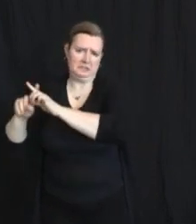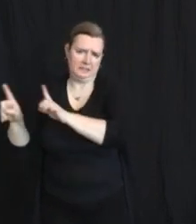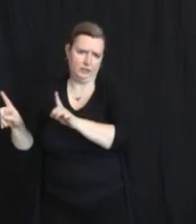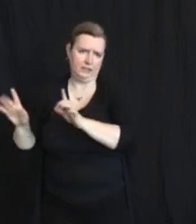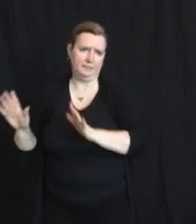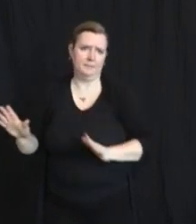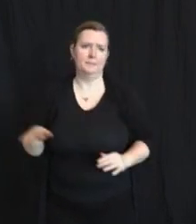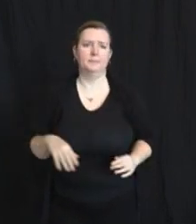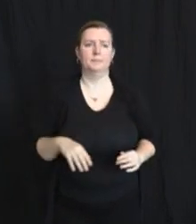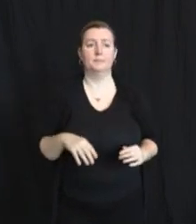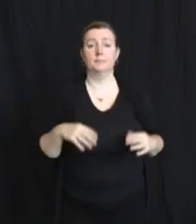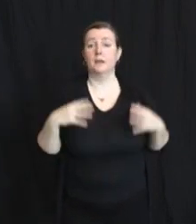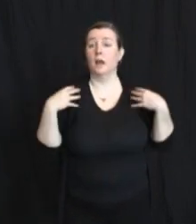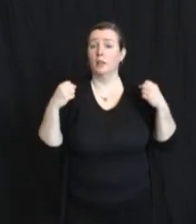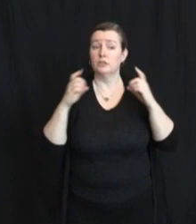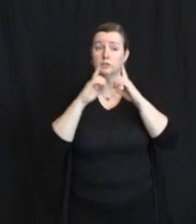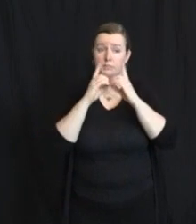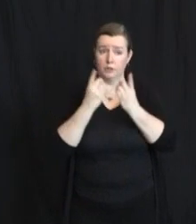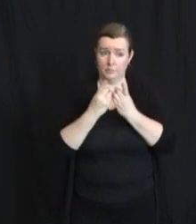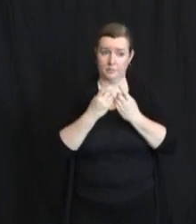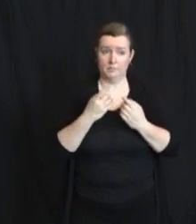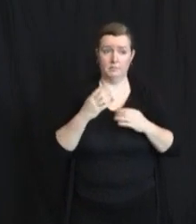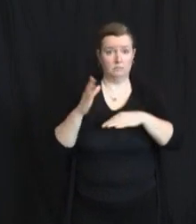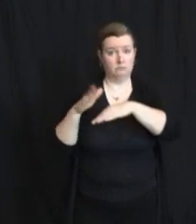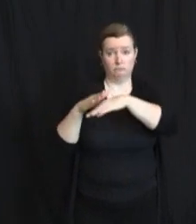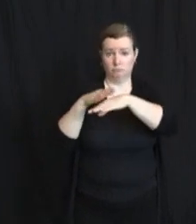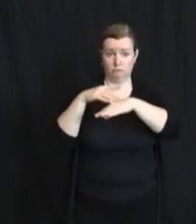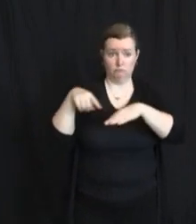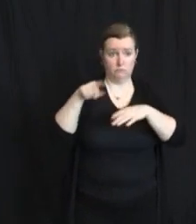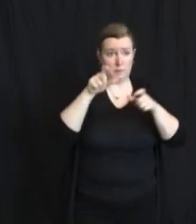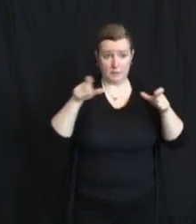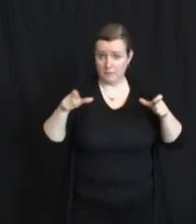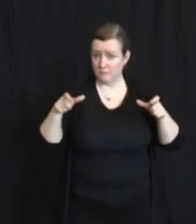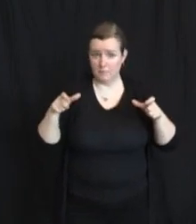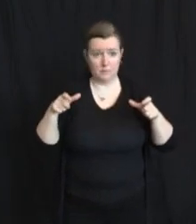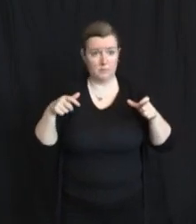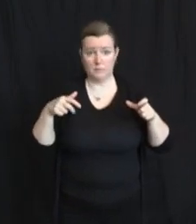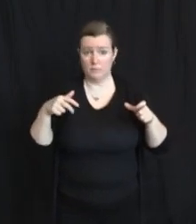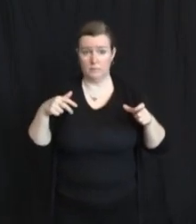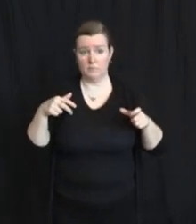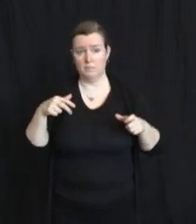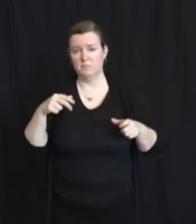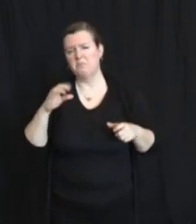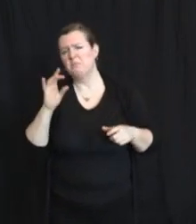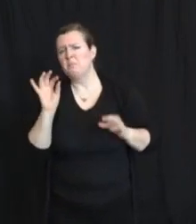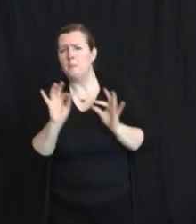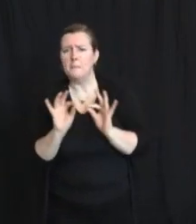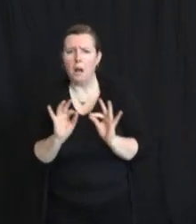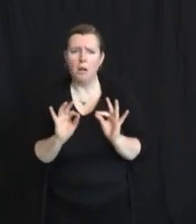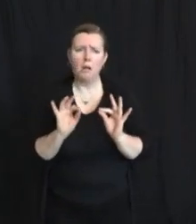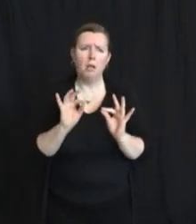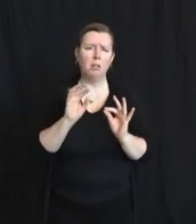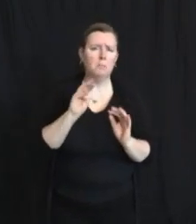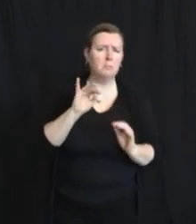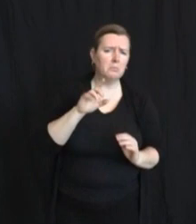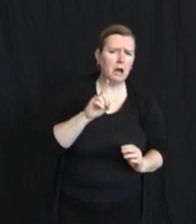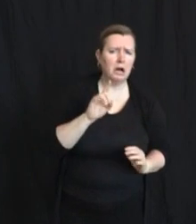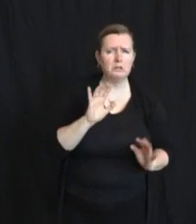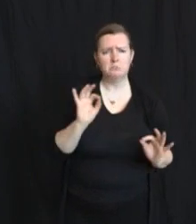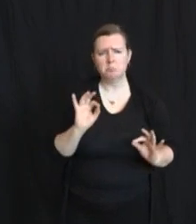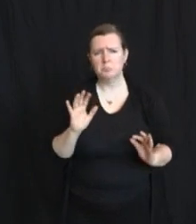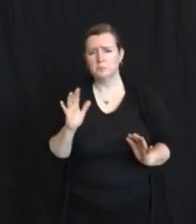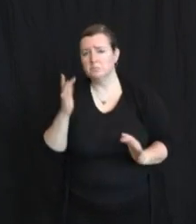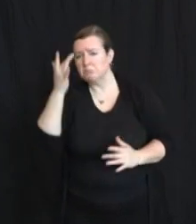Health is recommending that all individuals who have even mild symptoms that could be associated